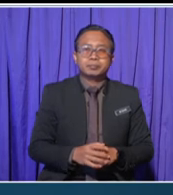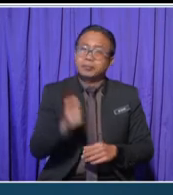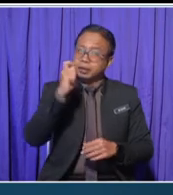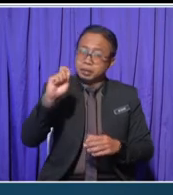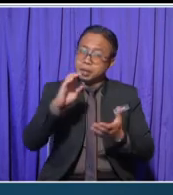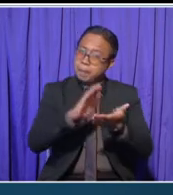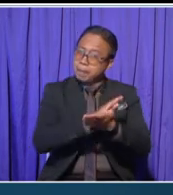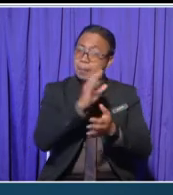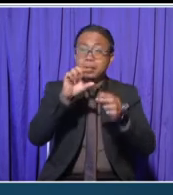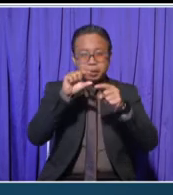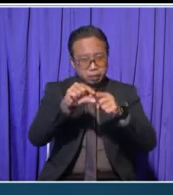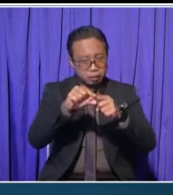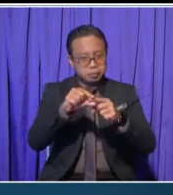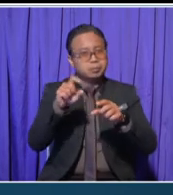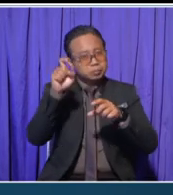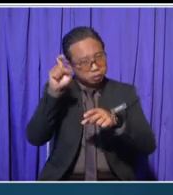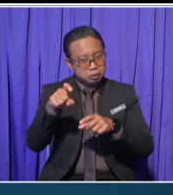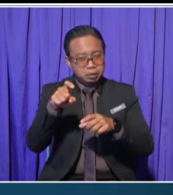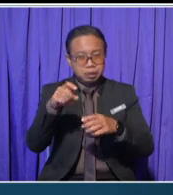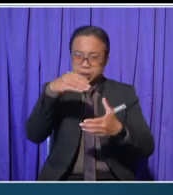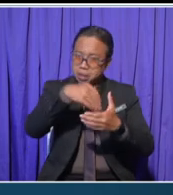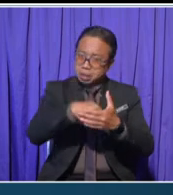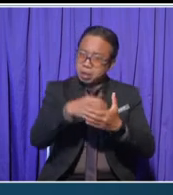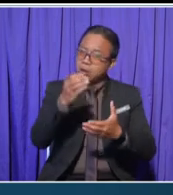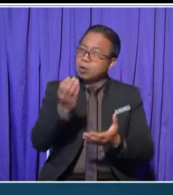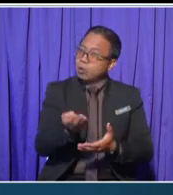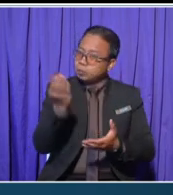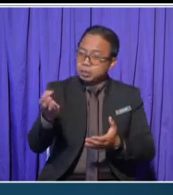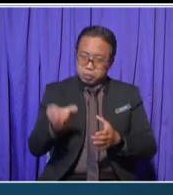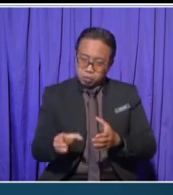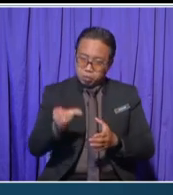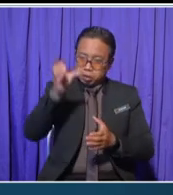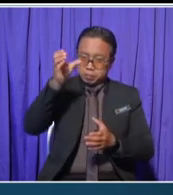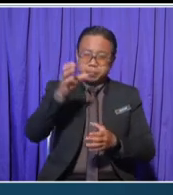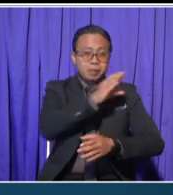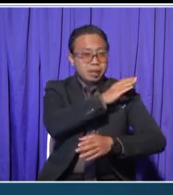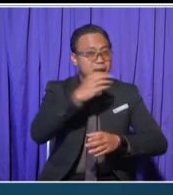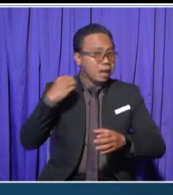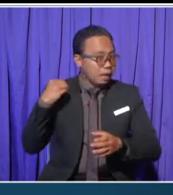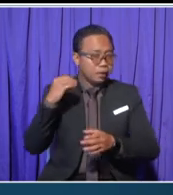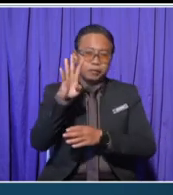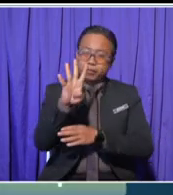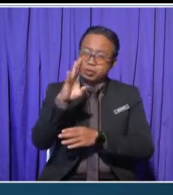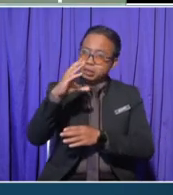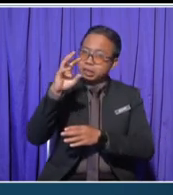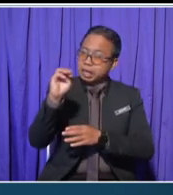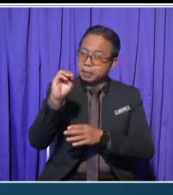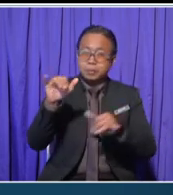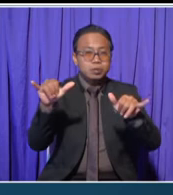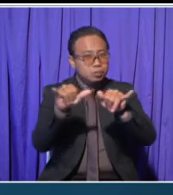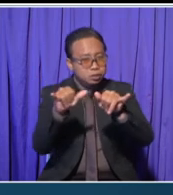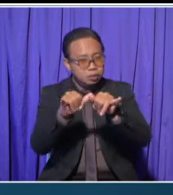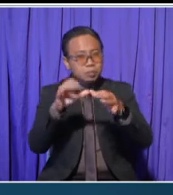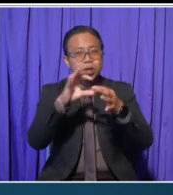The paper clip should be in the object column and 4 cm is the measurement of